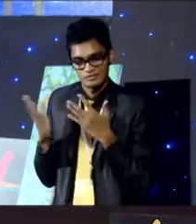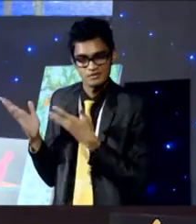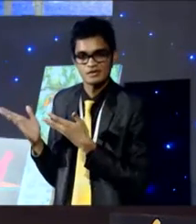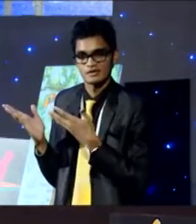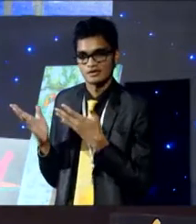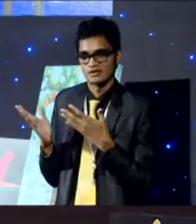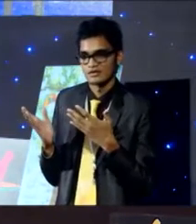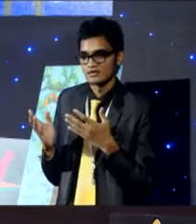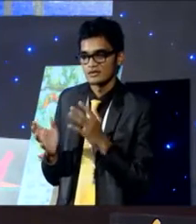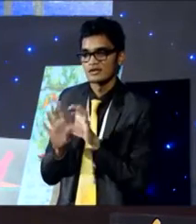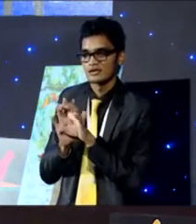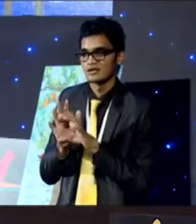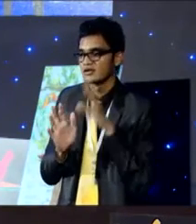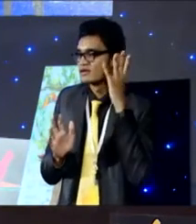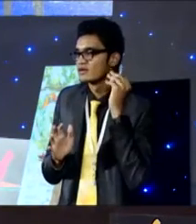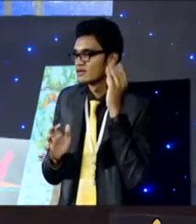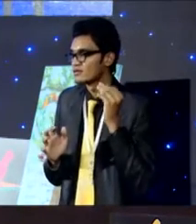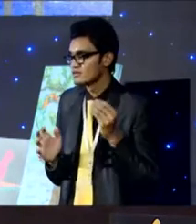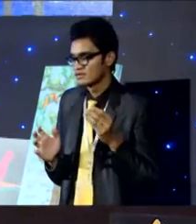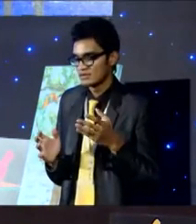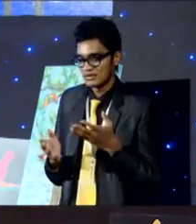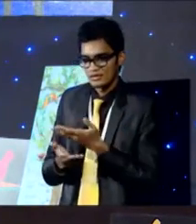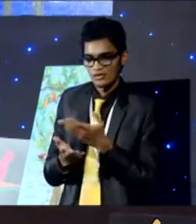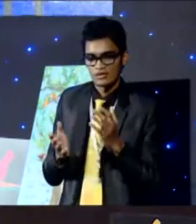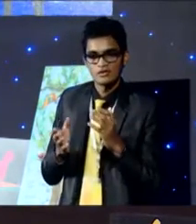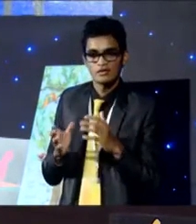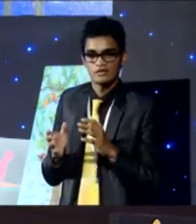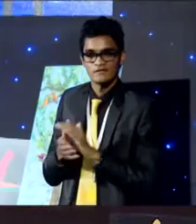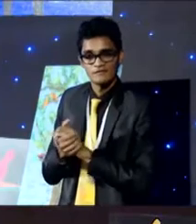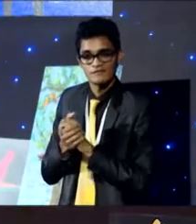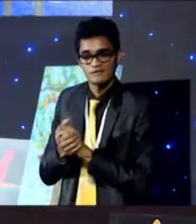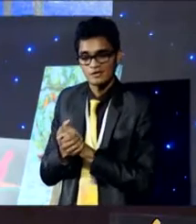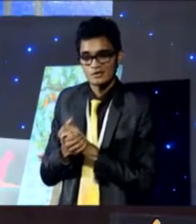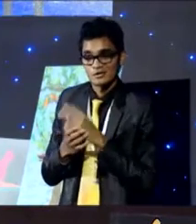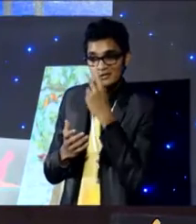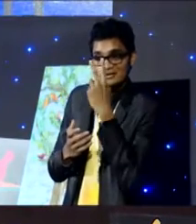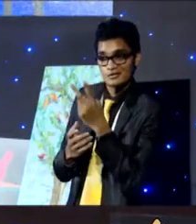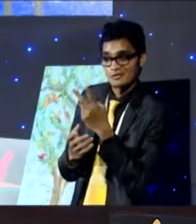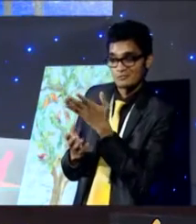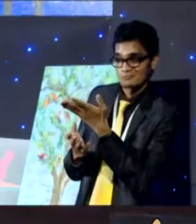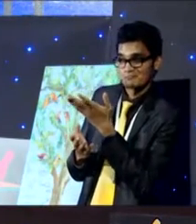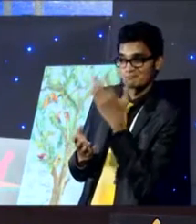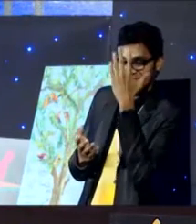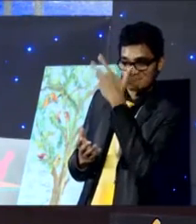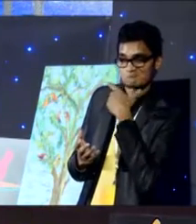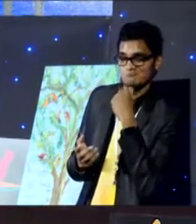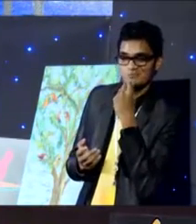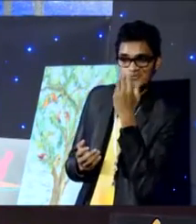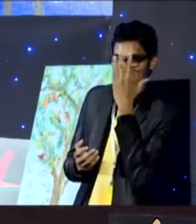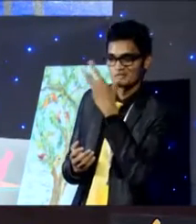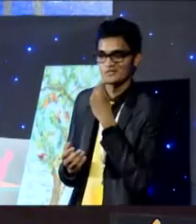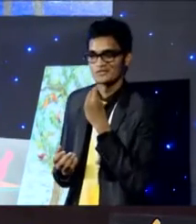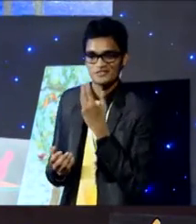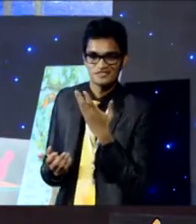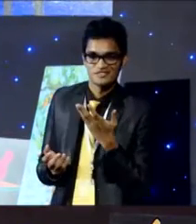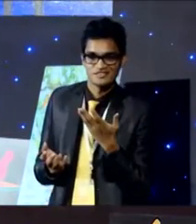cannot see. They wouldn't even take time to describe a woman, oh, she's so good looking, beautiful, beautiful.